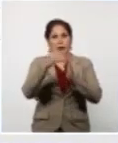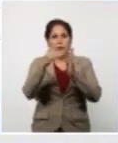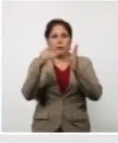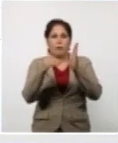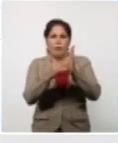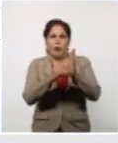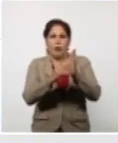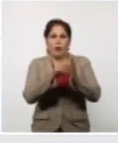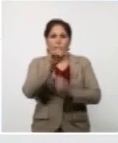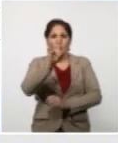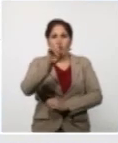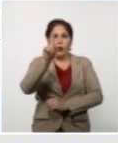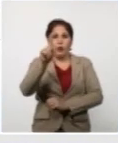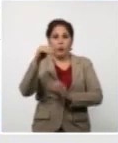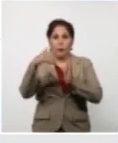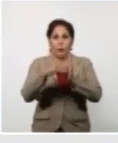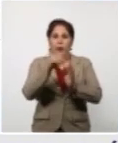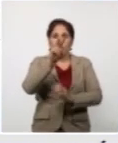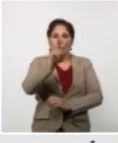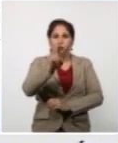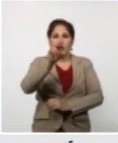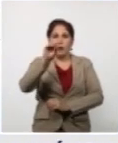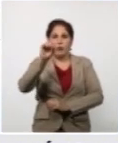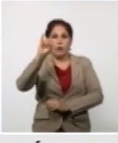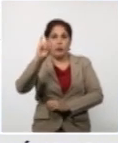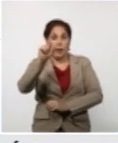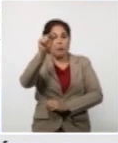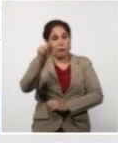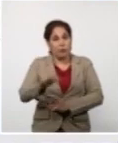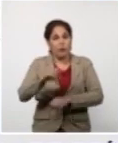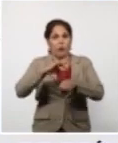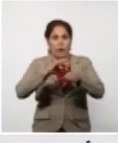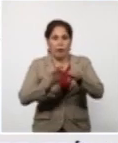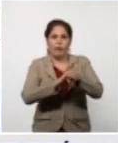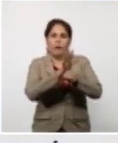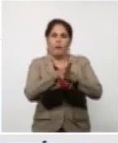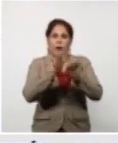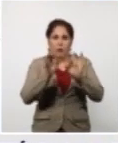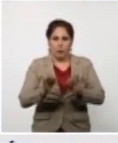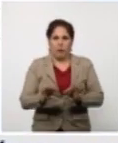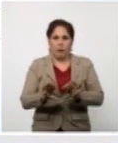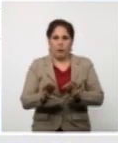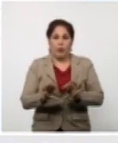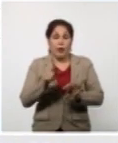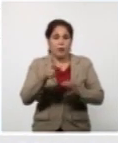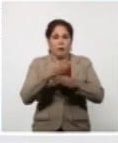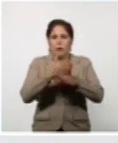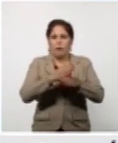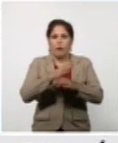72,102 people with COVID-19, and now it totals